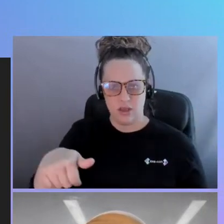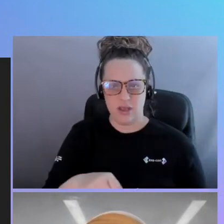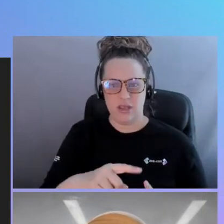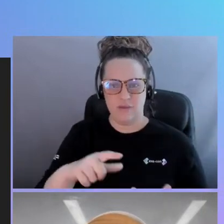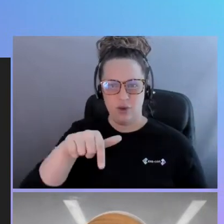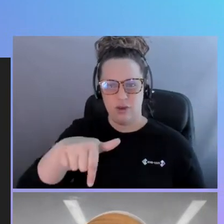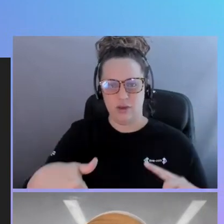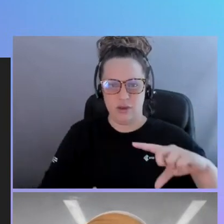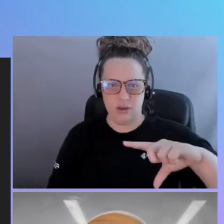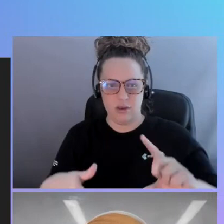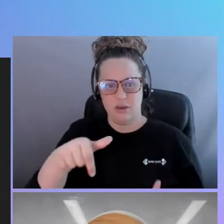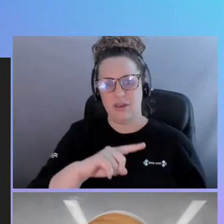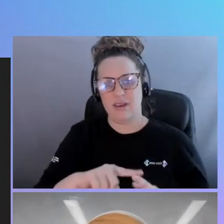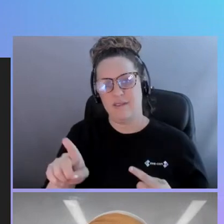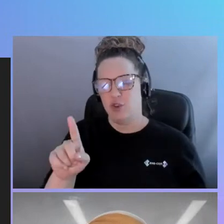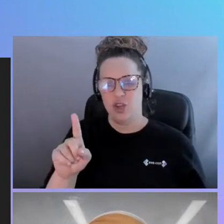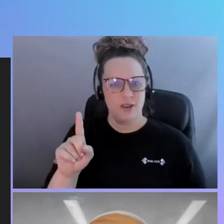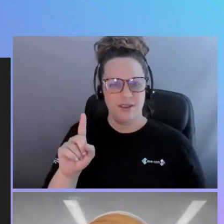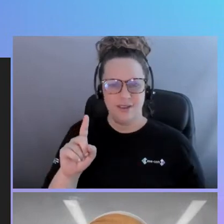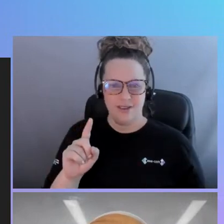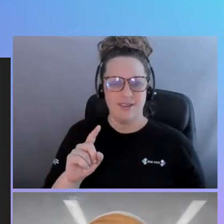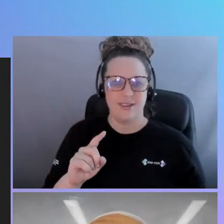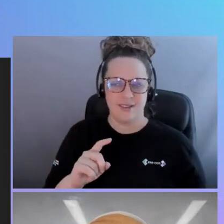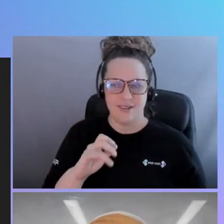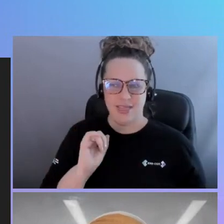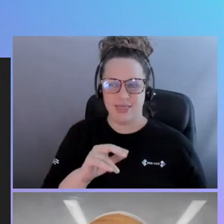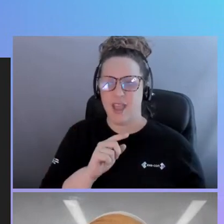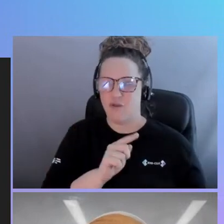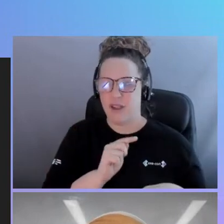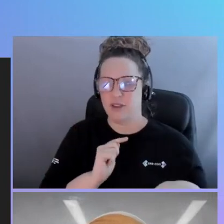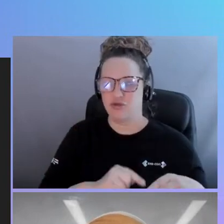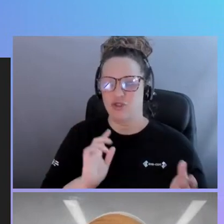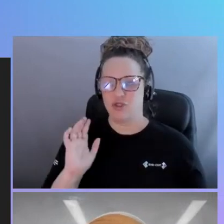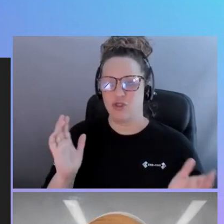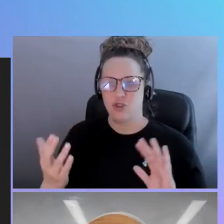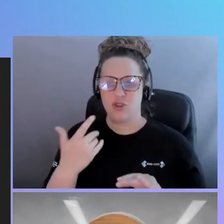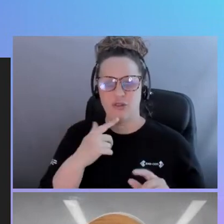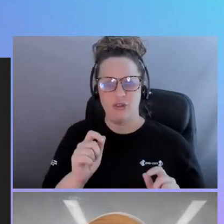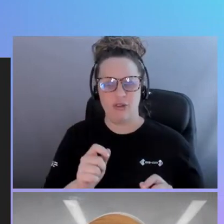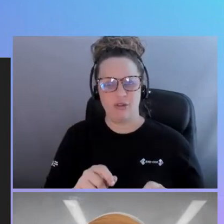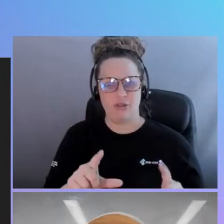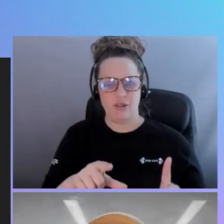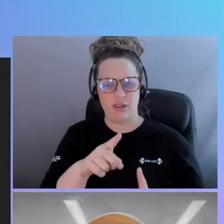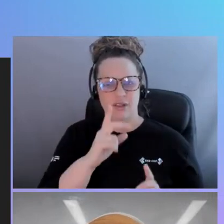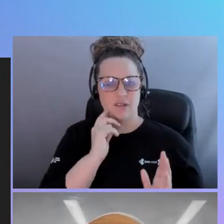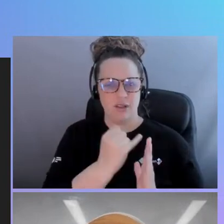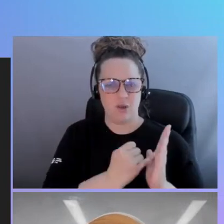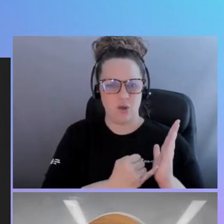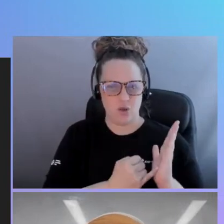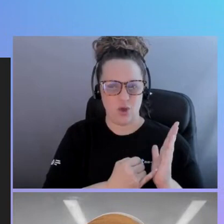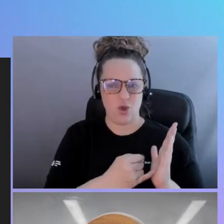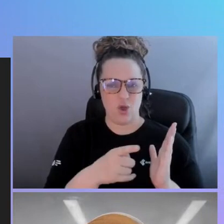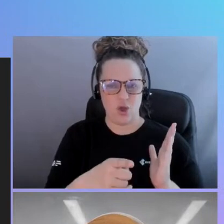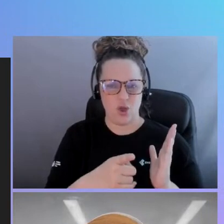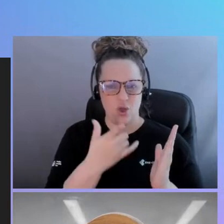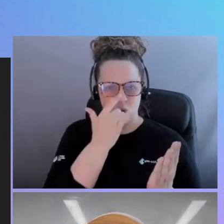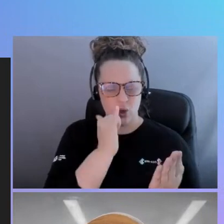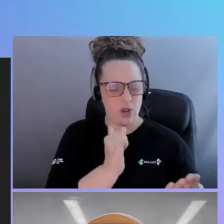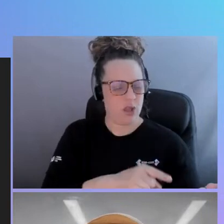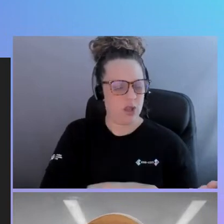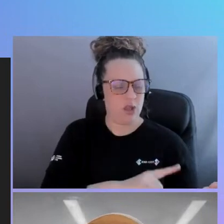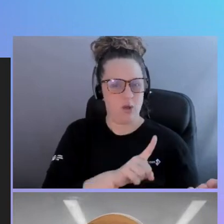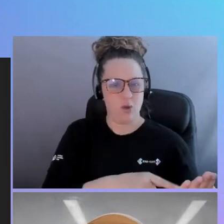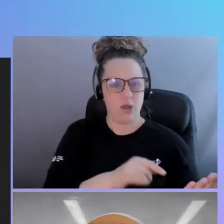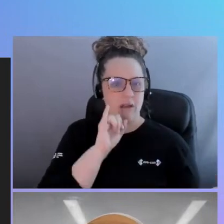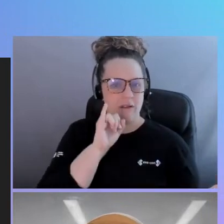well. So in the slide, there is a drawing of how the YouTube app looked when